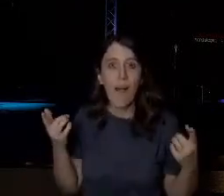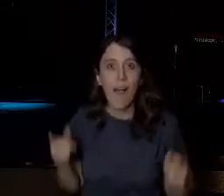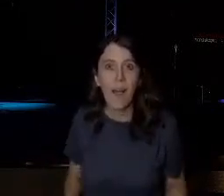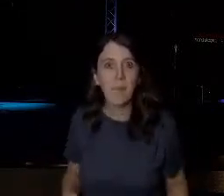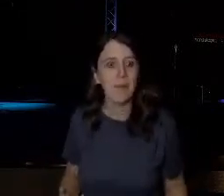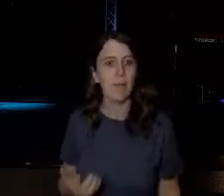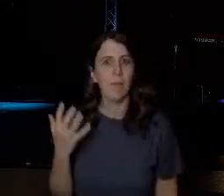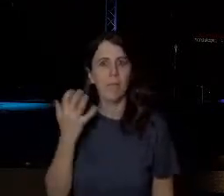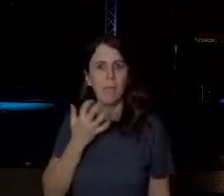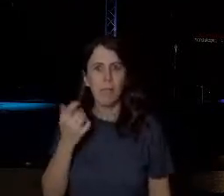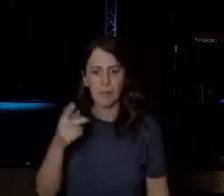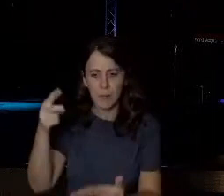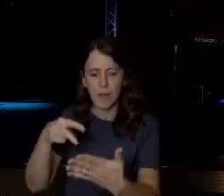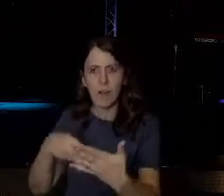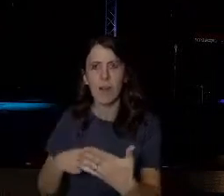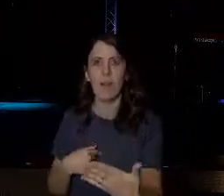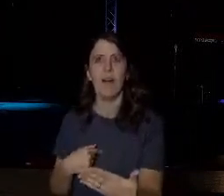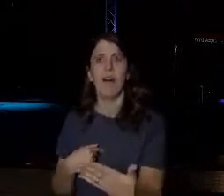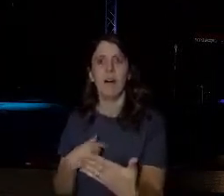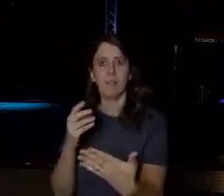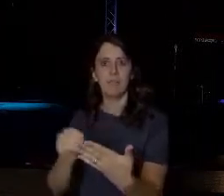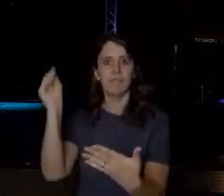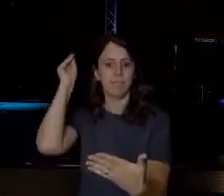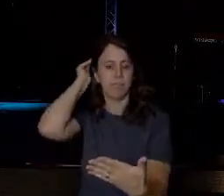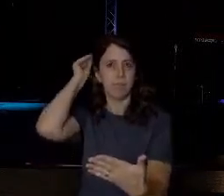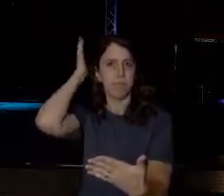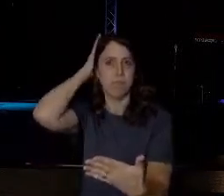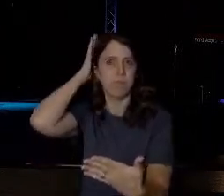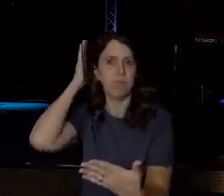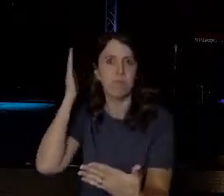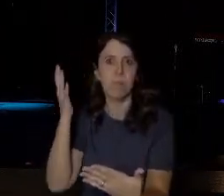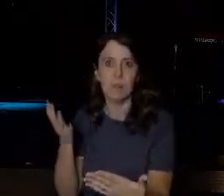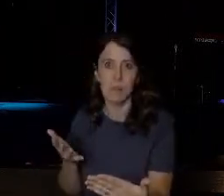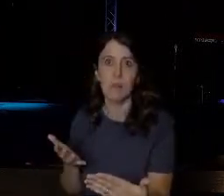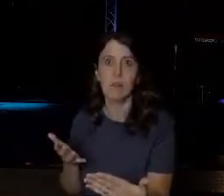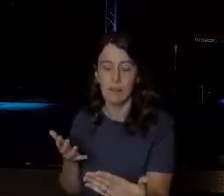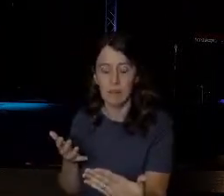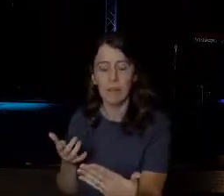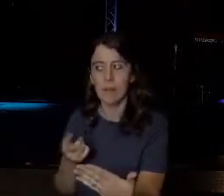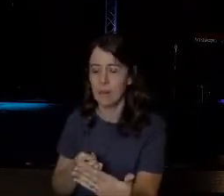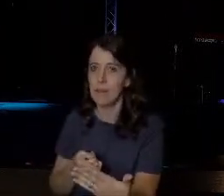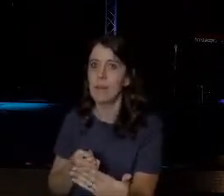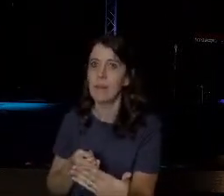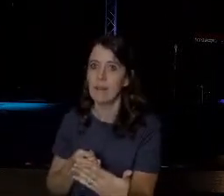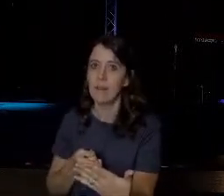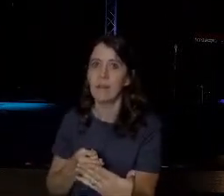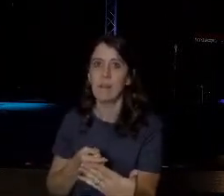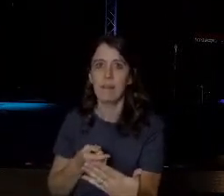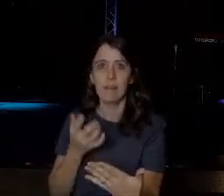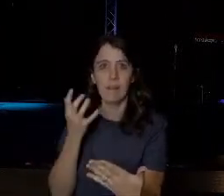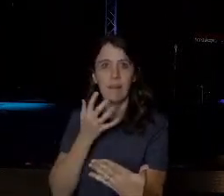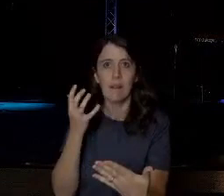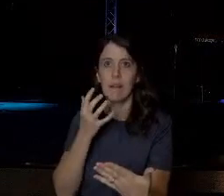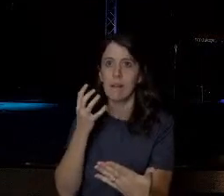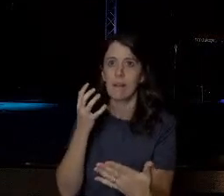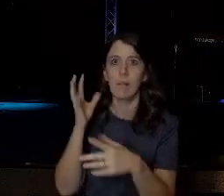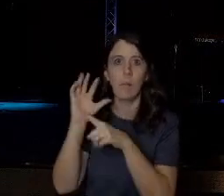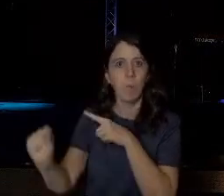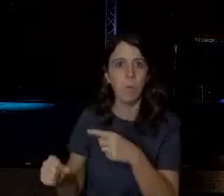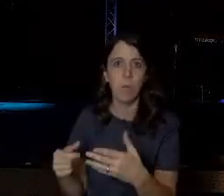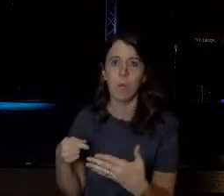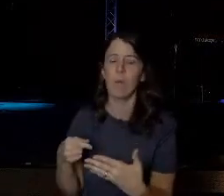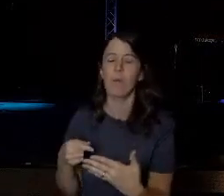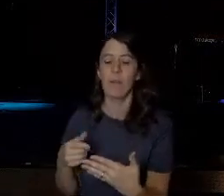You read this, and now you see why I have this circled in my Bible, the replay room nominee. This is right up there at the top. I just want to see